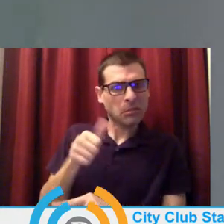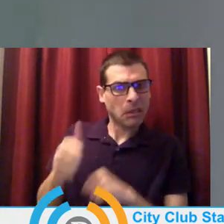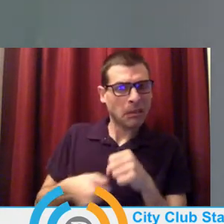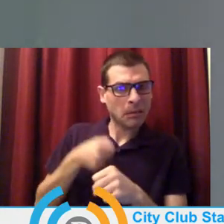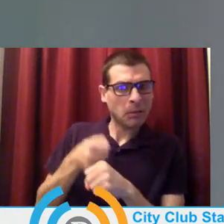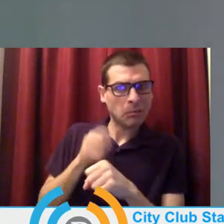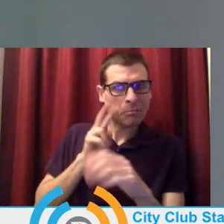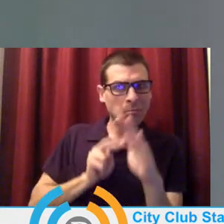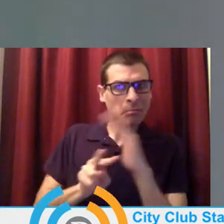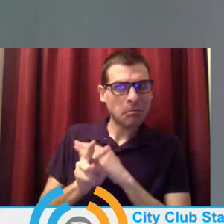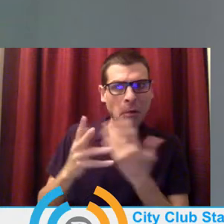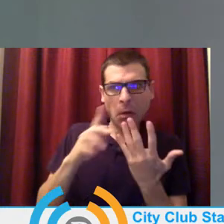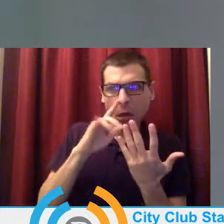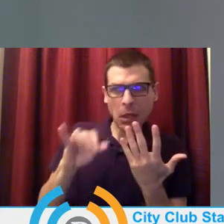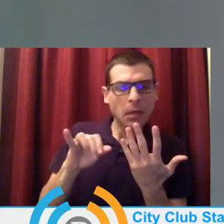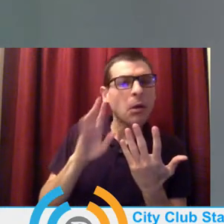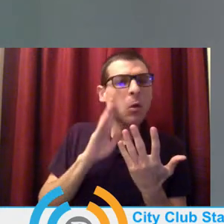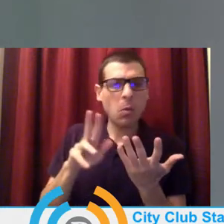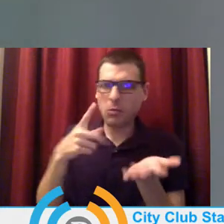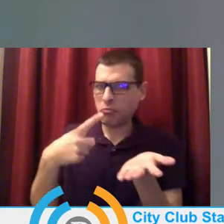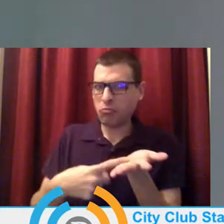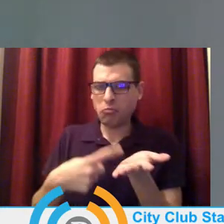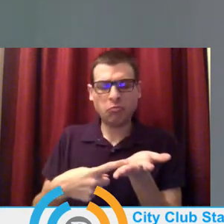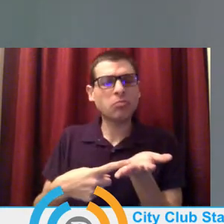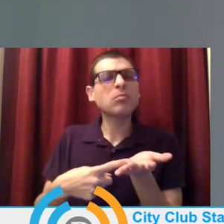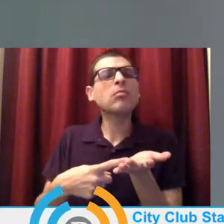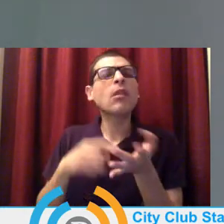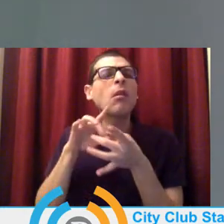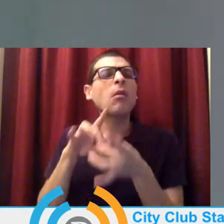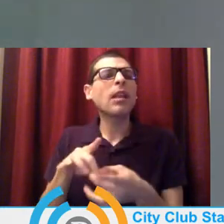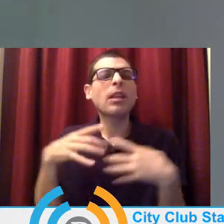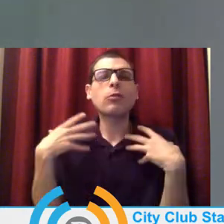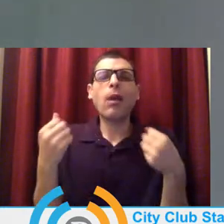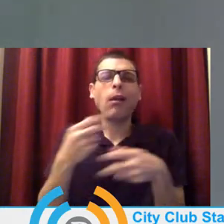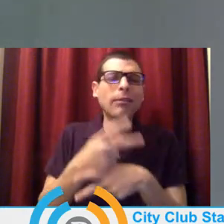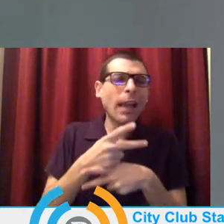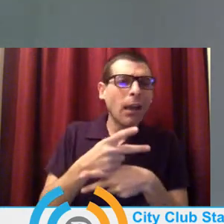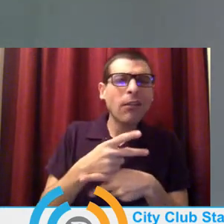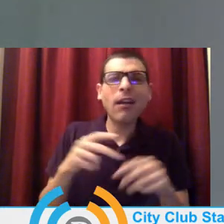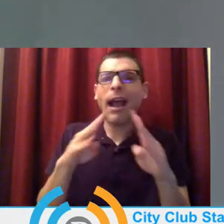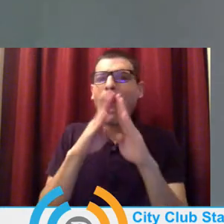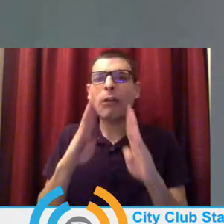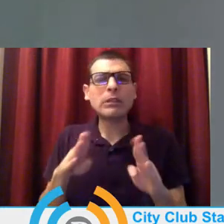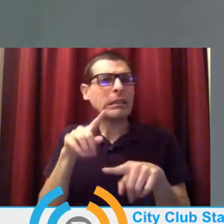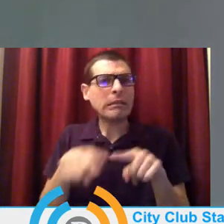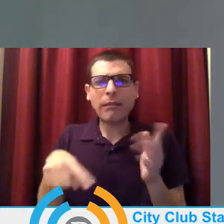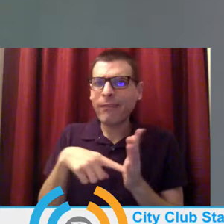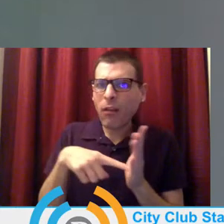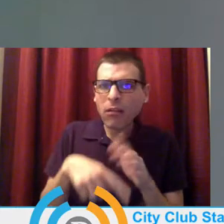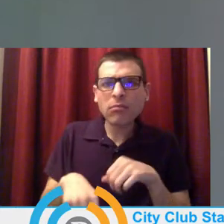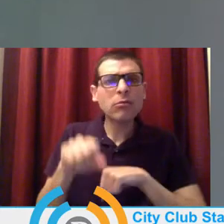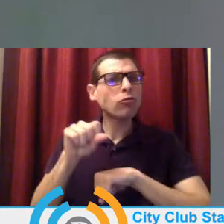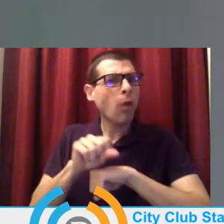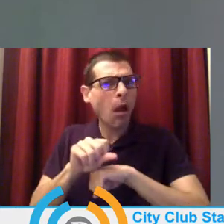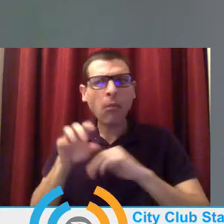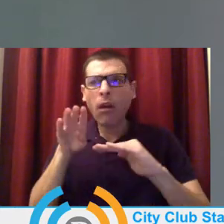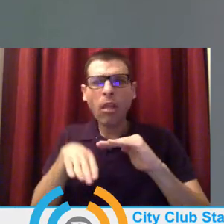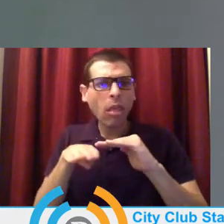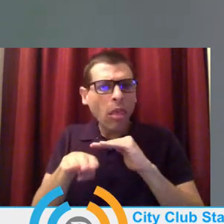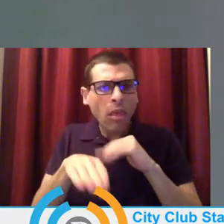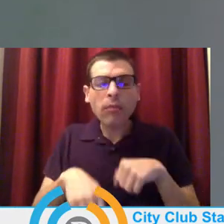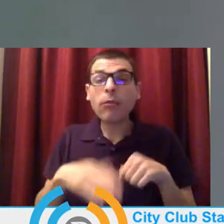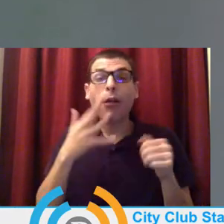clients overcome a lack of affordable housing, healthcare, and living wage jobs. It also works to remedy the effects of systemic